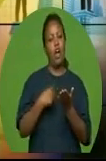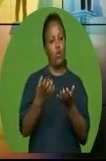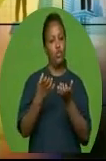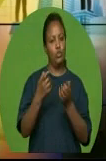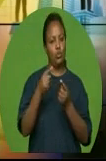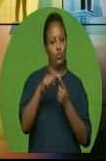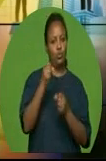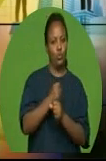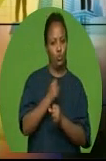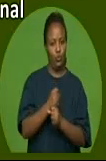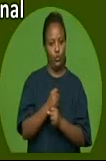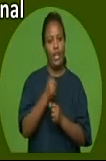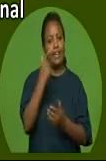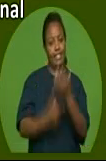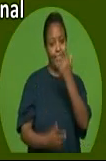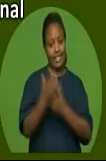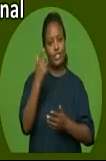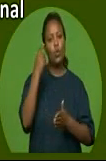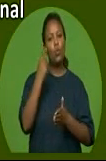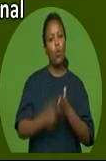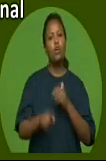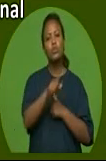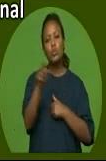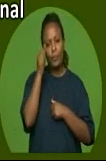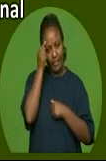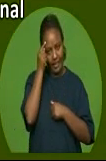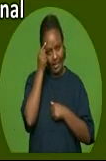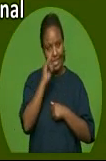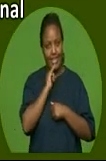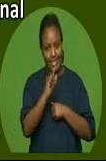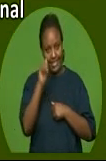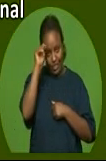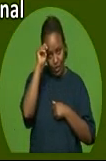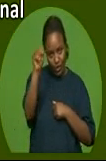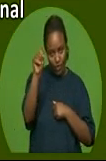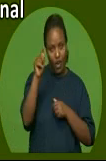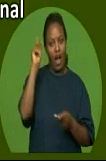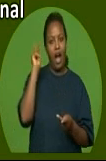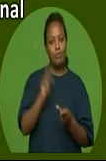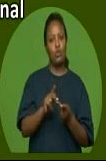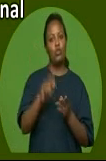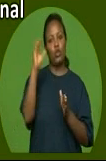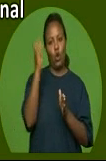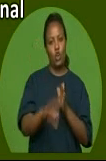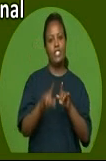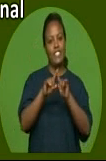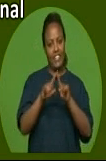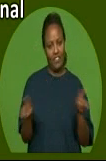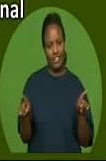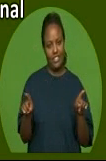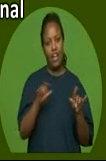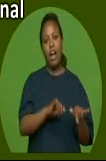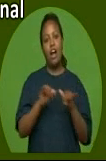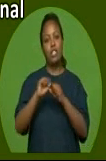This is what I want you to do. Discuss what you think is the theory of absolute